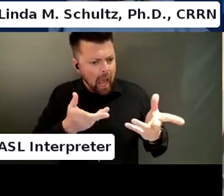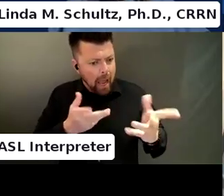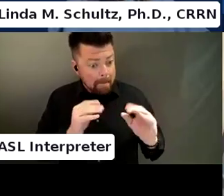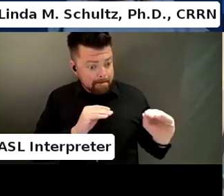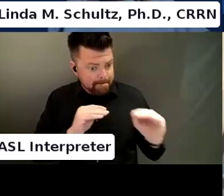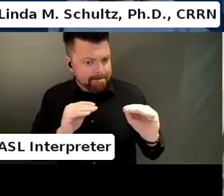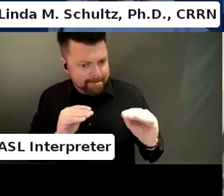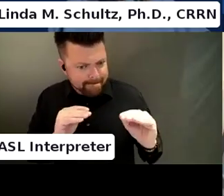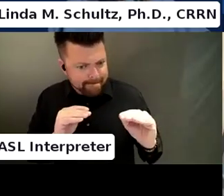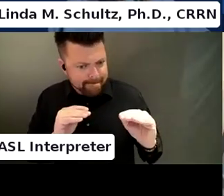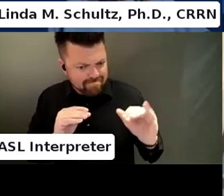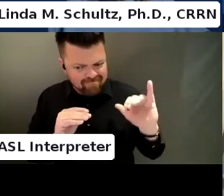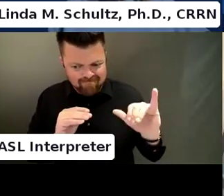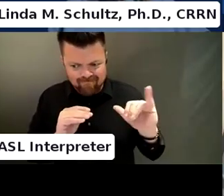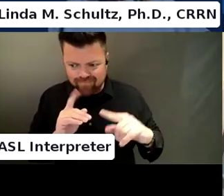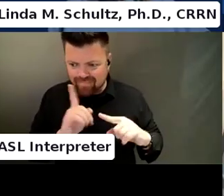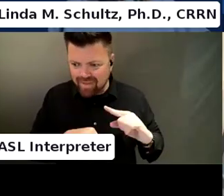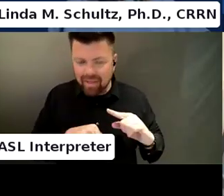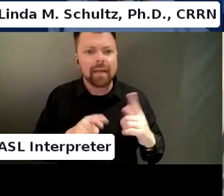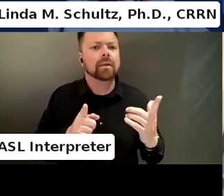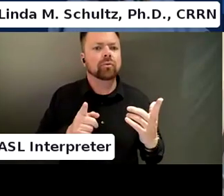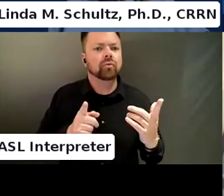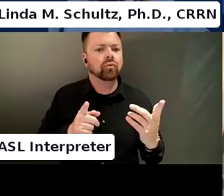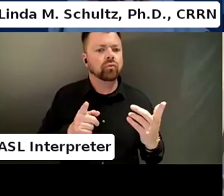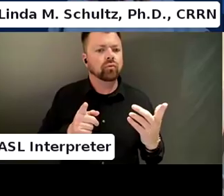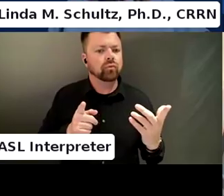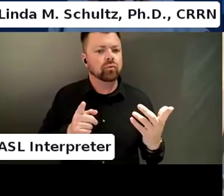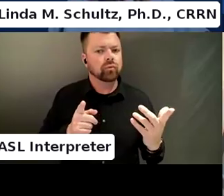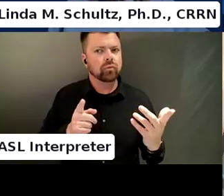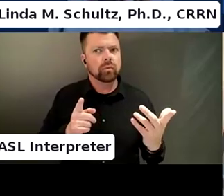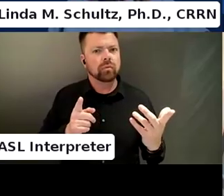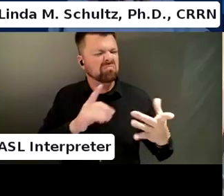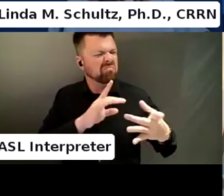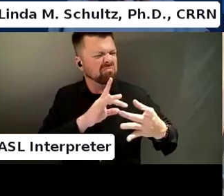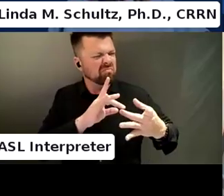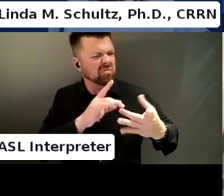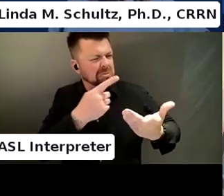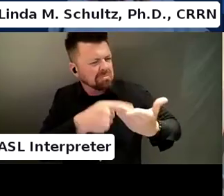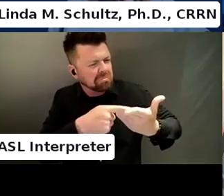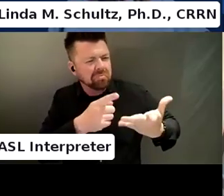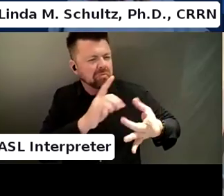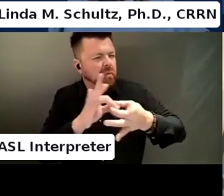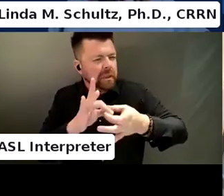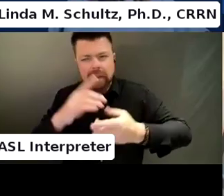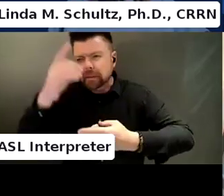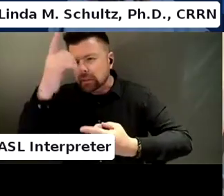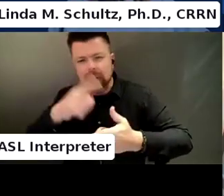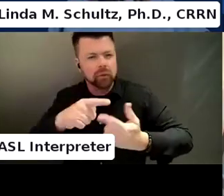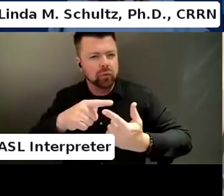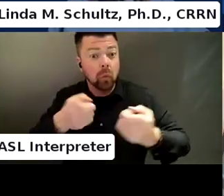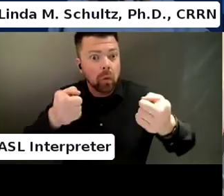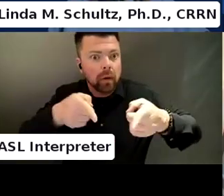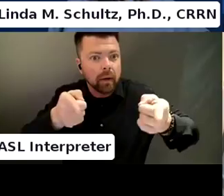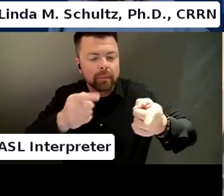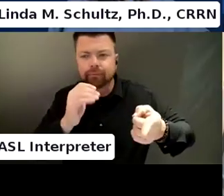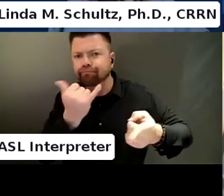to, then to some extent, regardless of the nature of the disease or injury that led to that condition, there's possibility that an